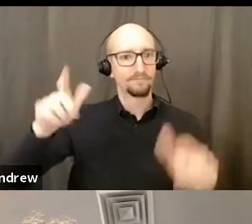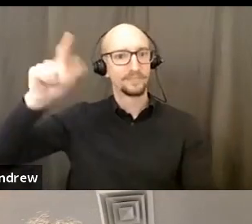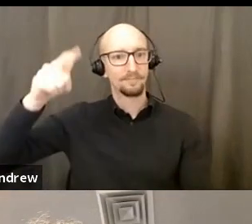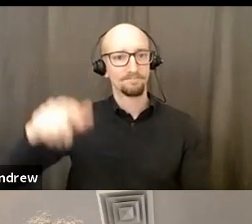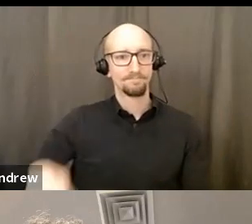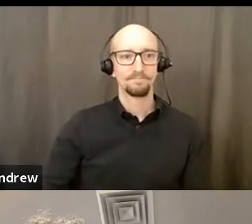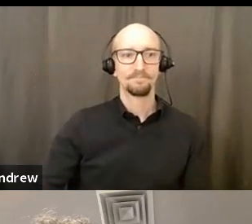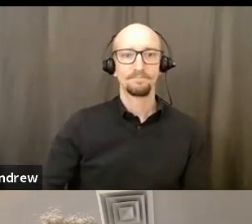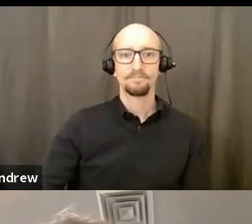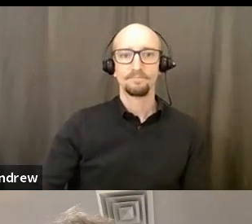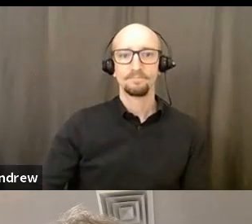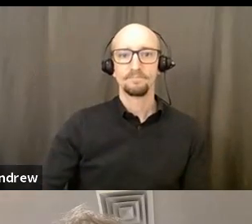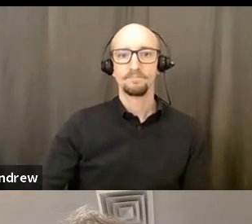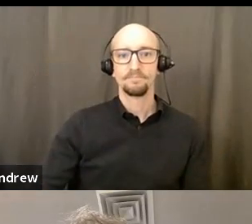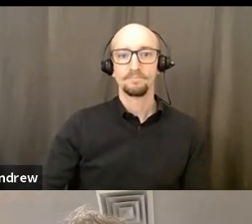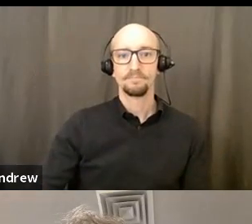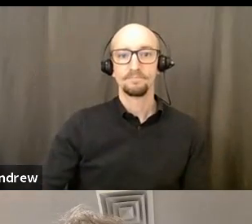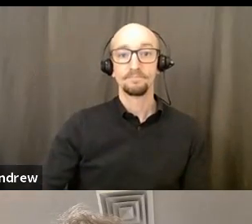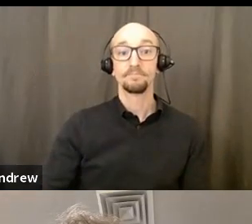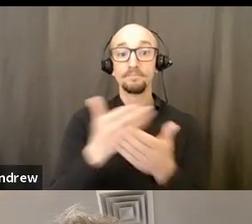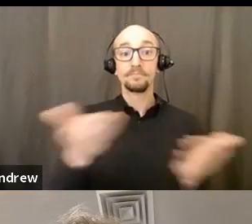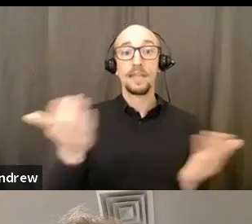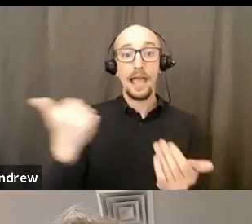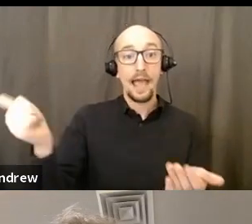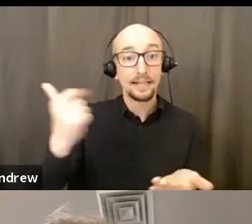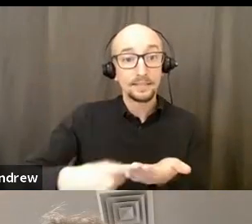Is there any discussion or objection to the motion?